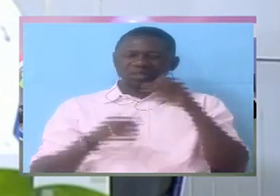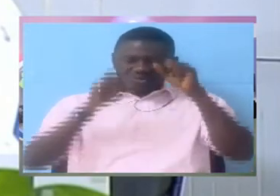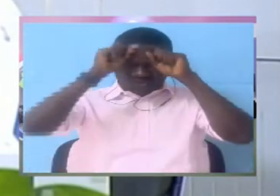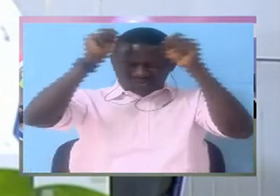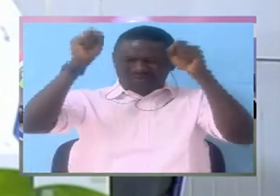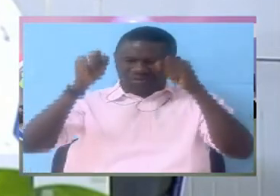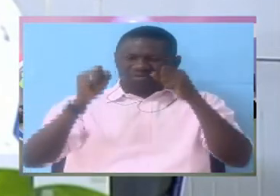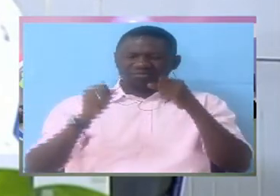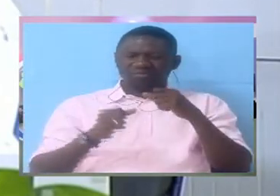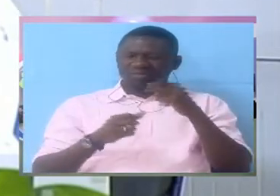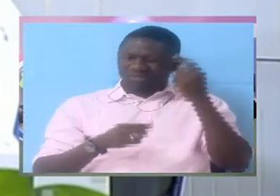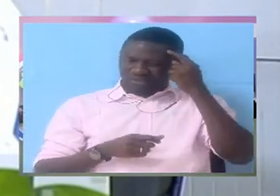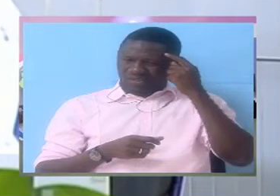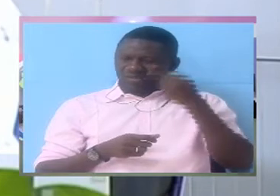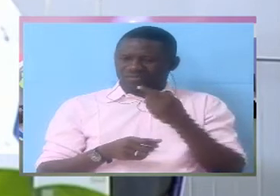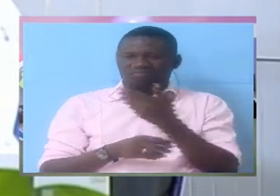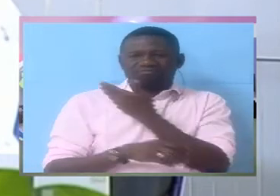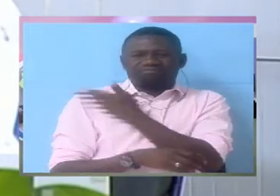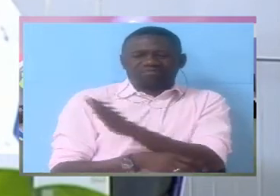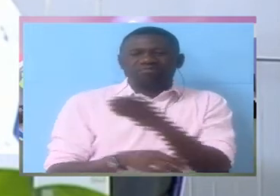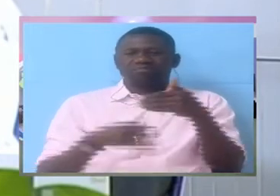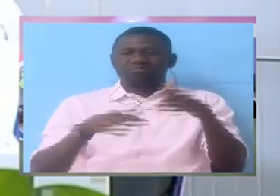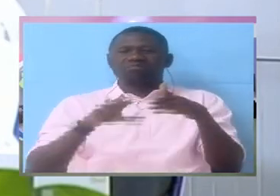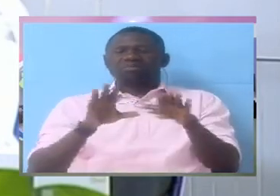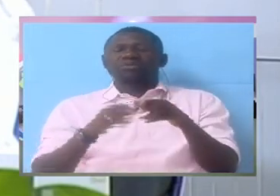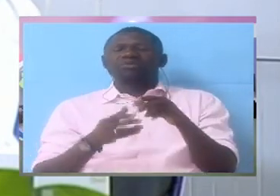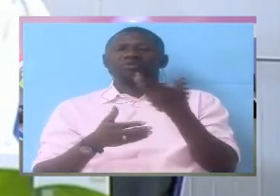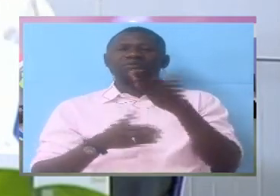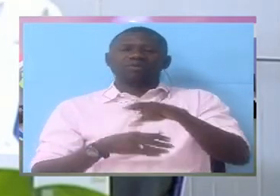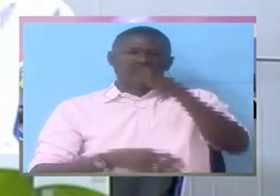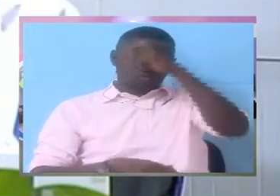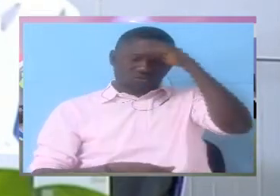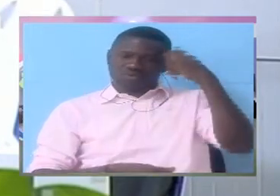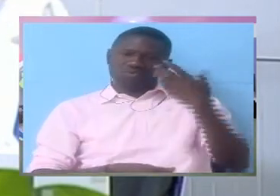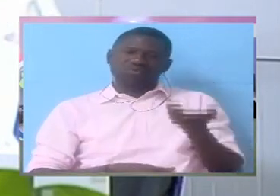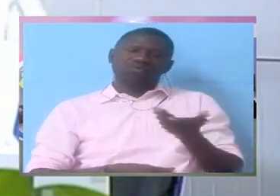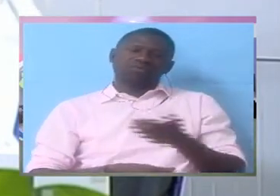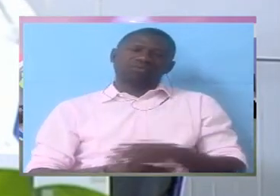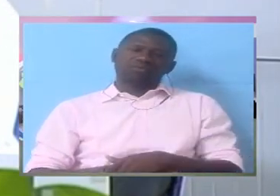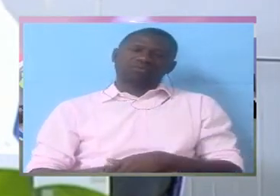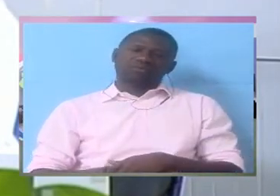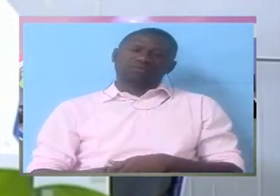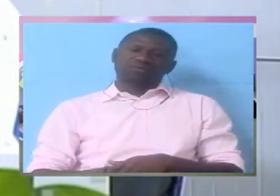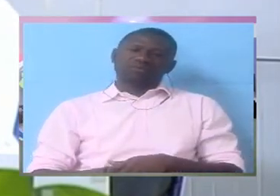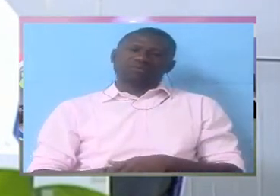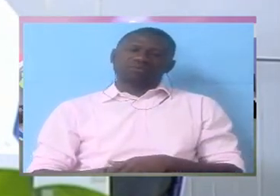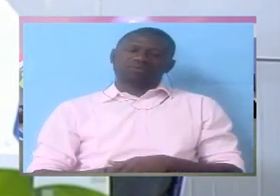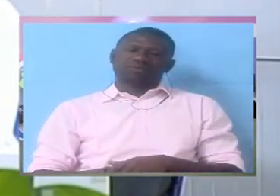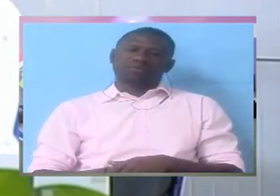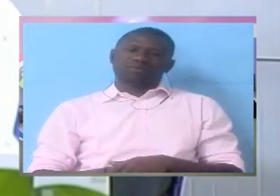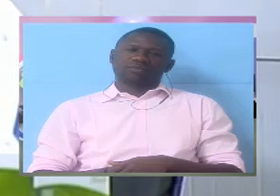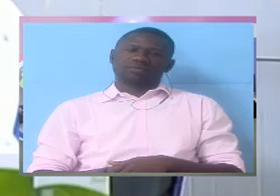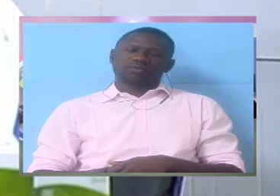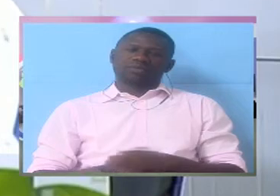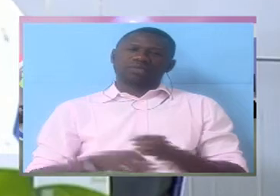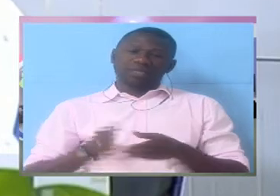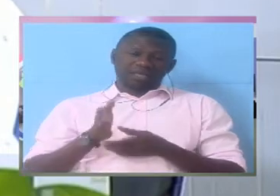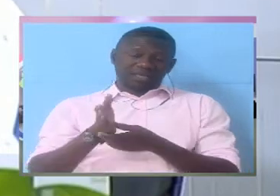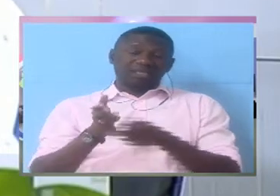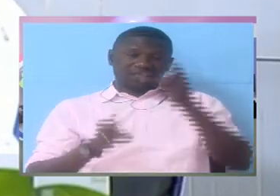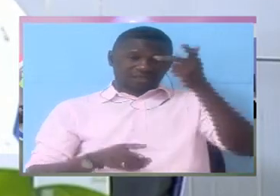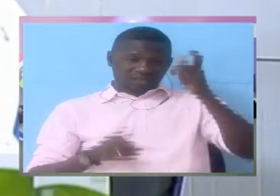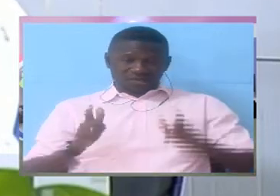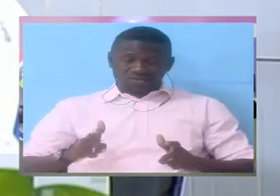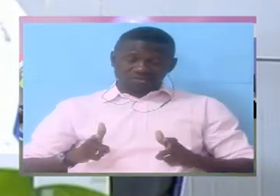julaya doldo aning luluo wala ya sabu masakunda ya je ko a jartal kulke lead council, that's a long story.